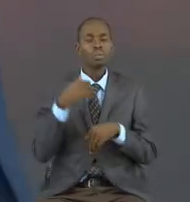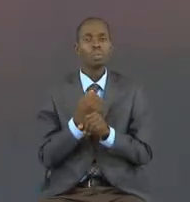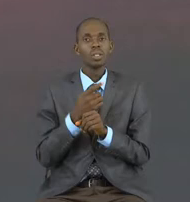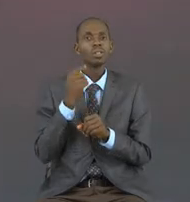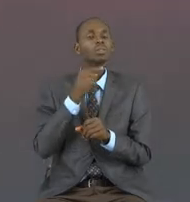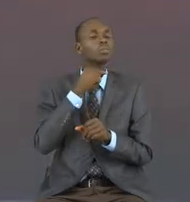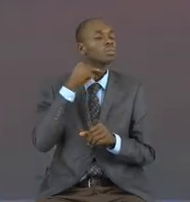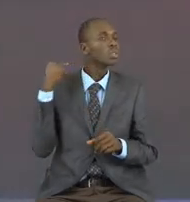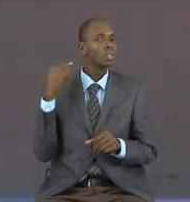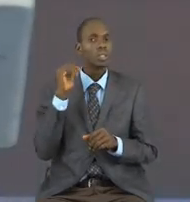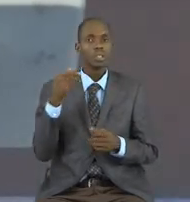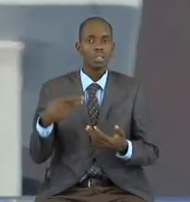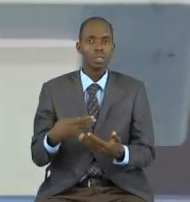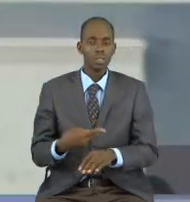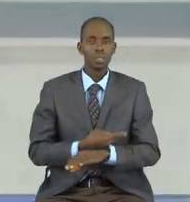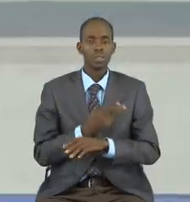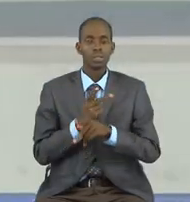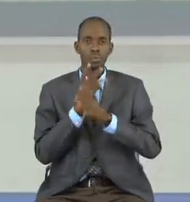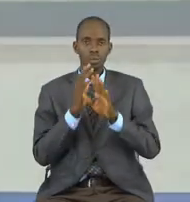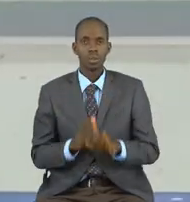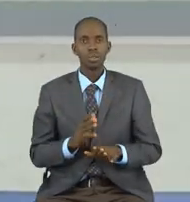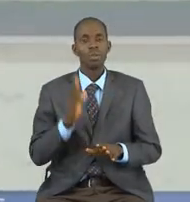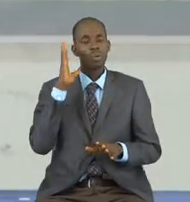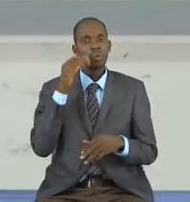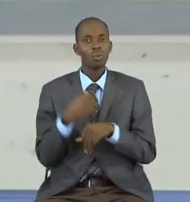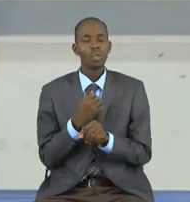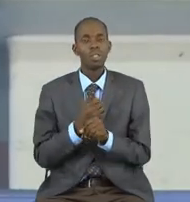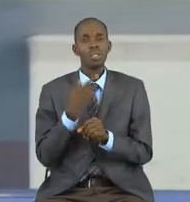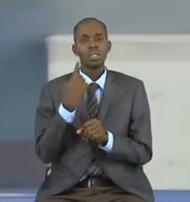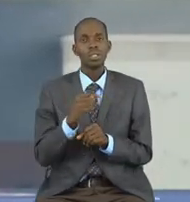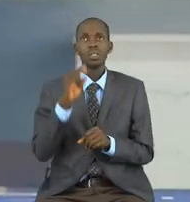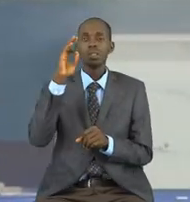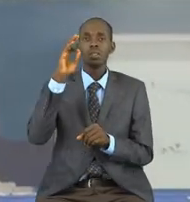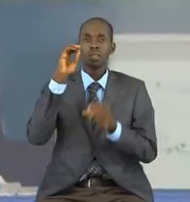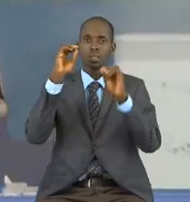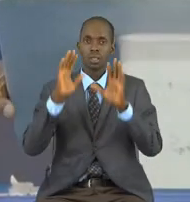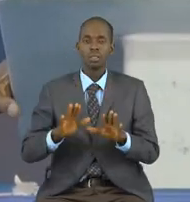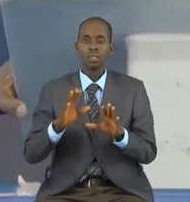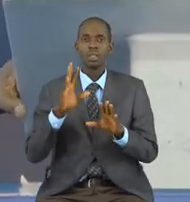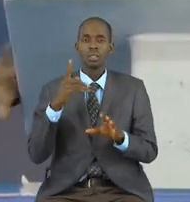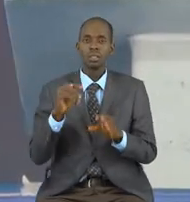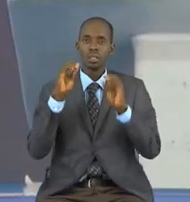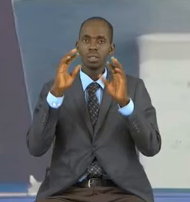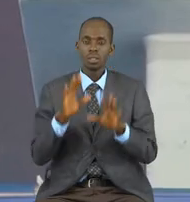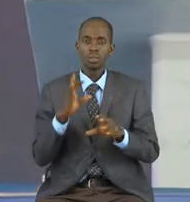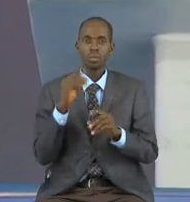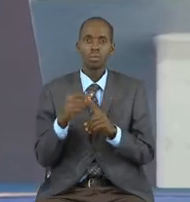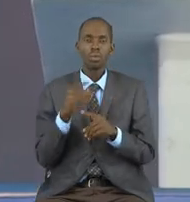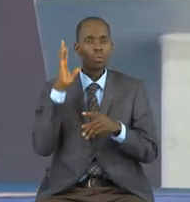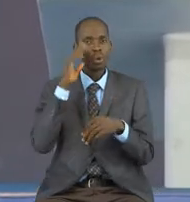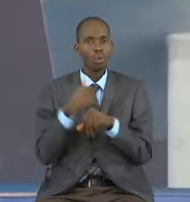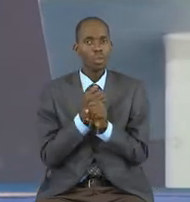will make the teacher a real teacher of the word, will make you to do what you